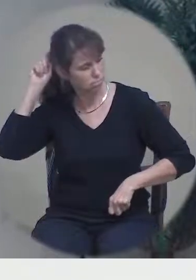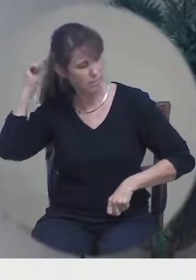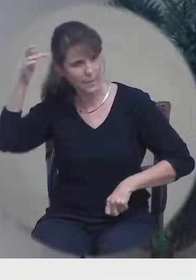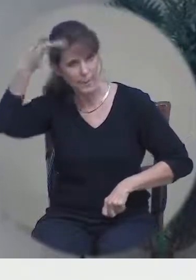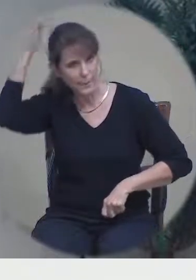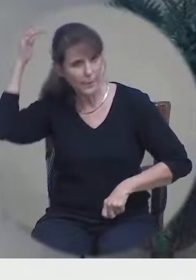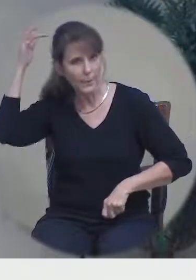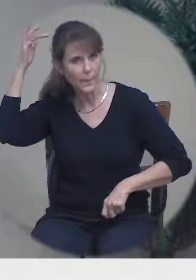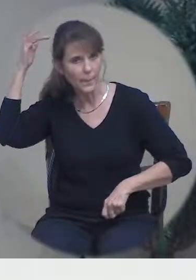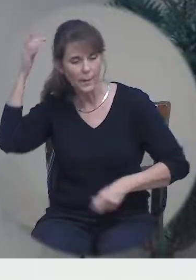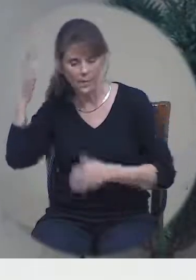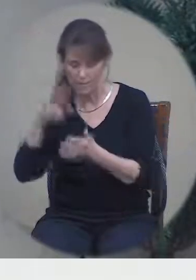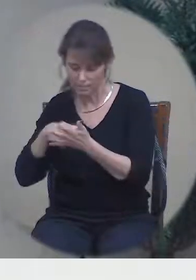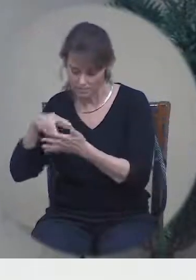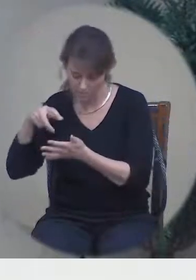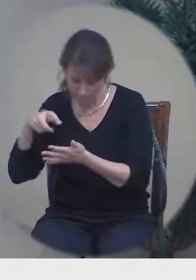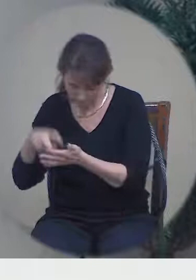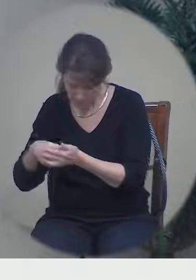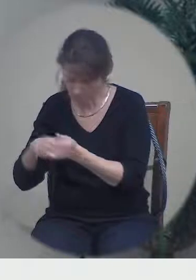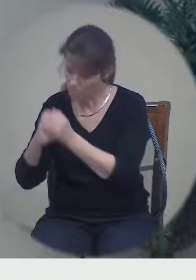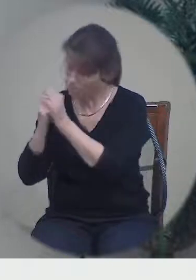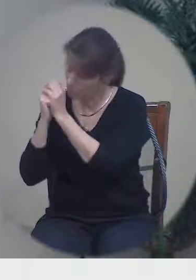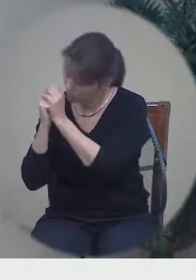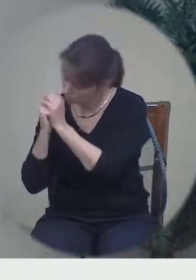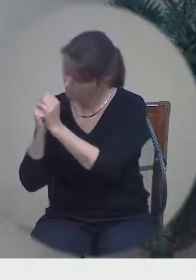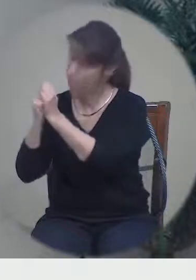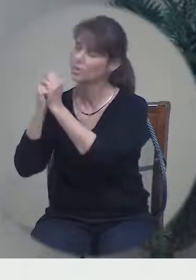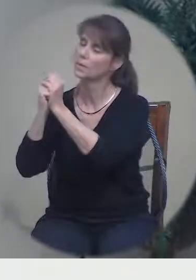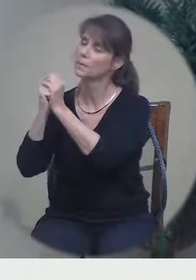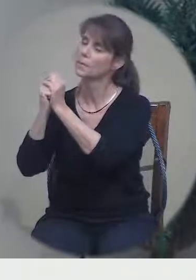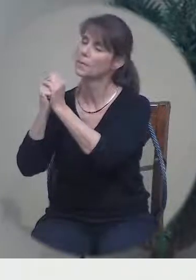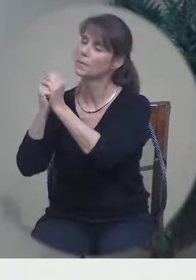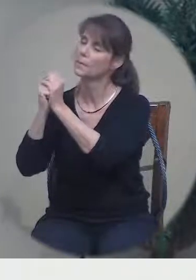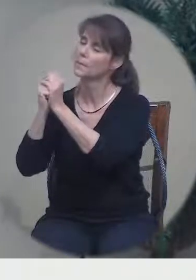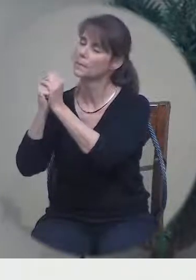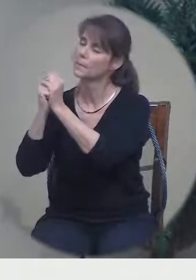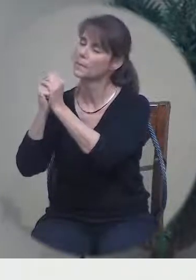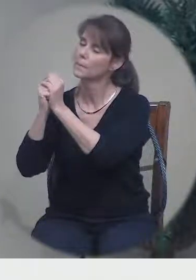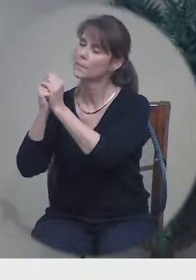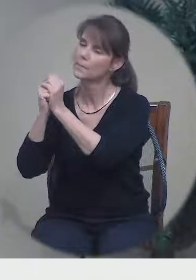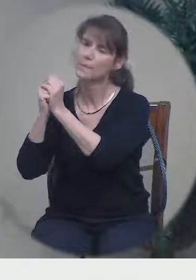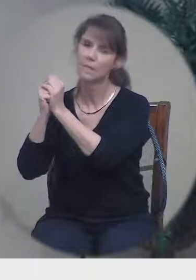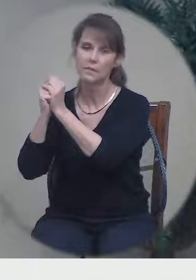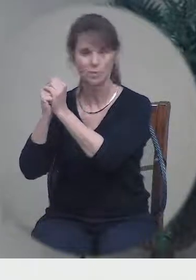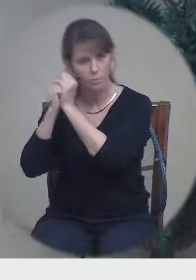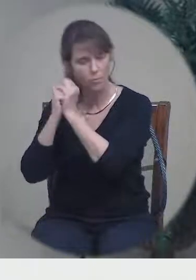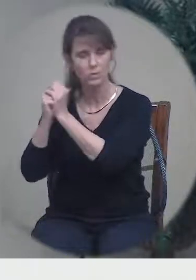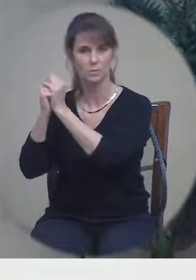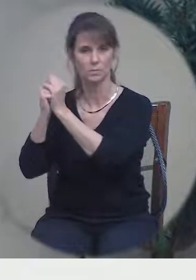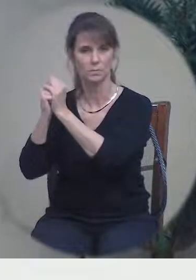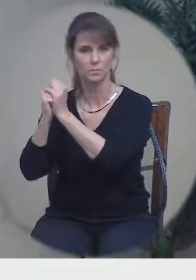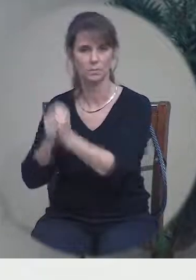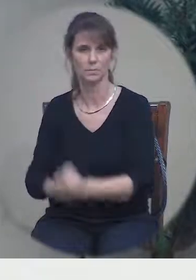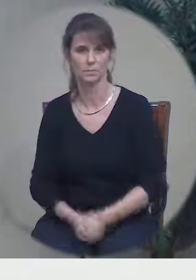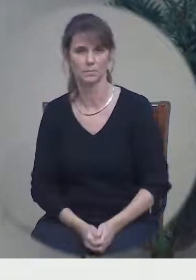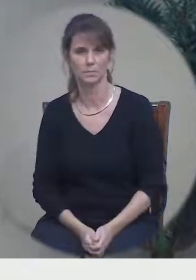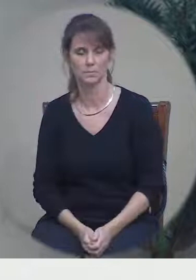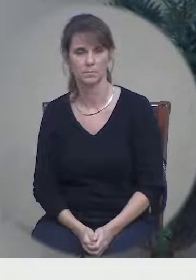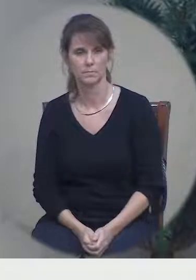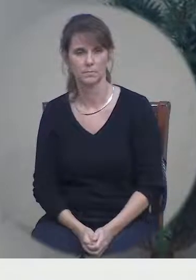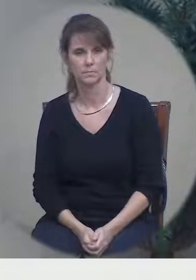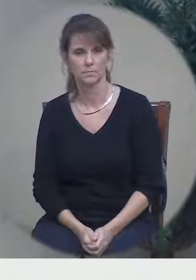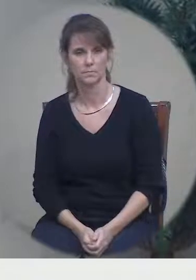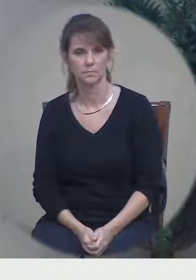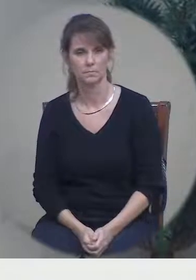worshiped. Stripped and hurting, but yet he worshiped. Job